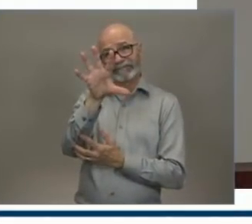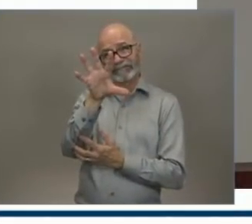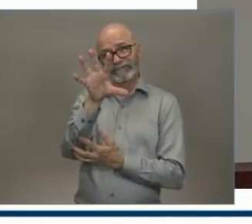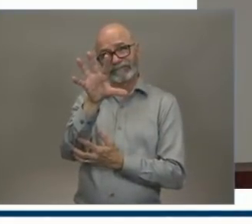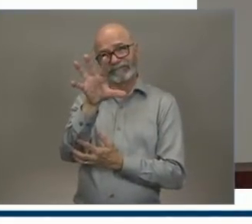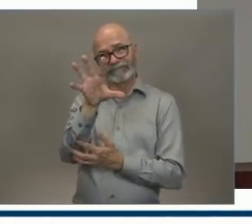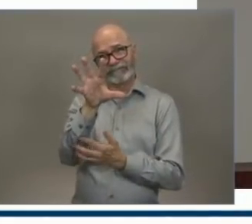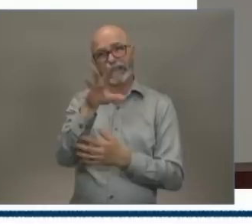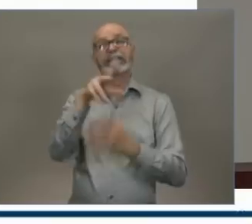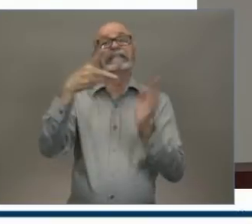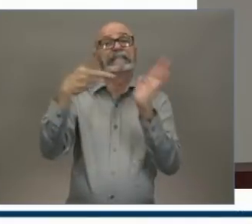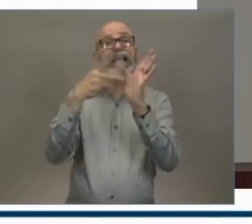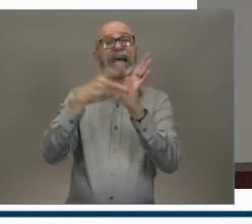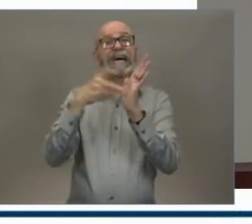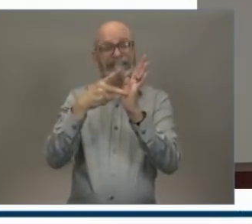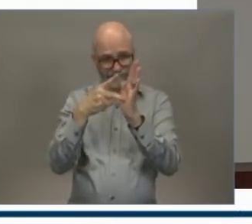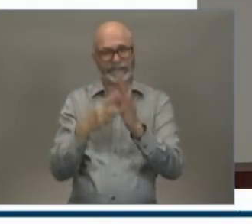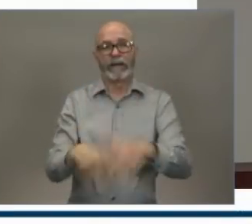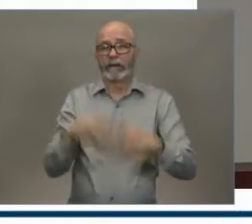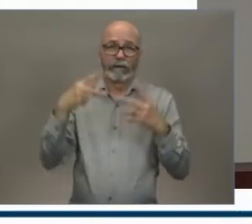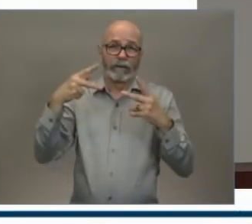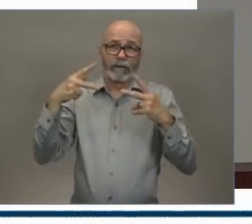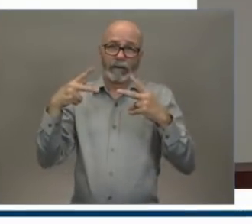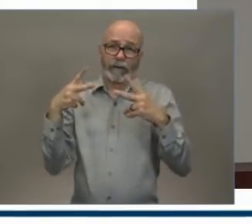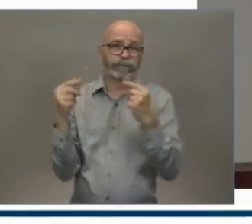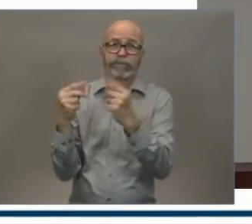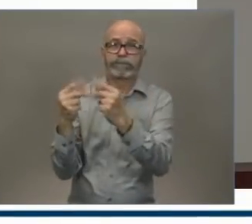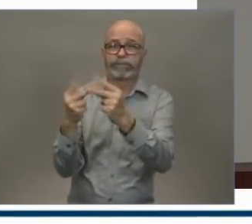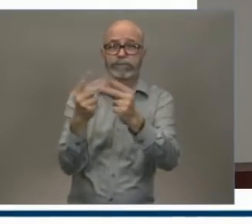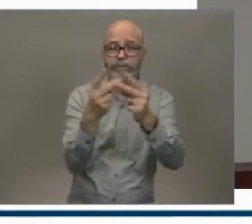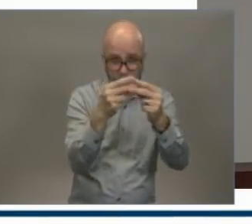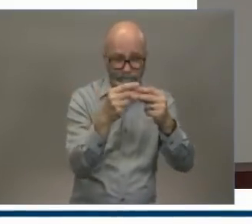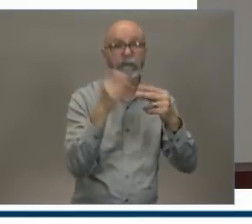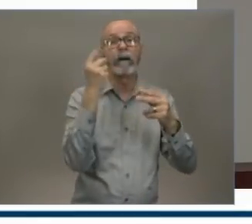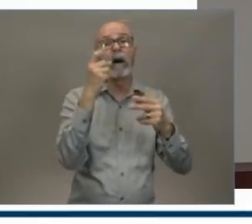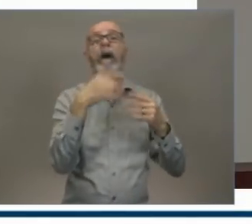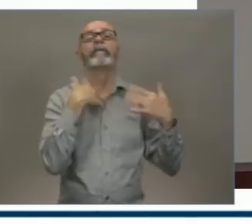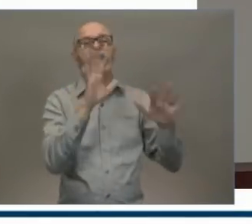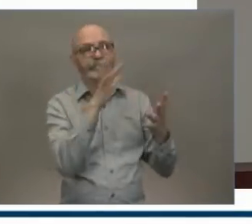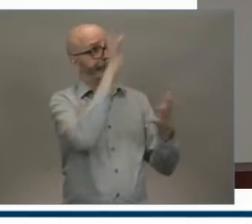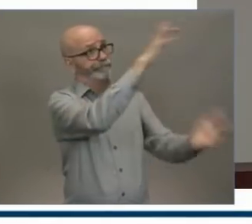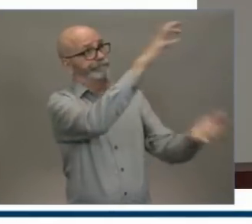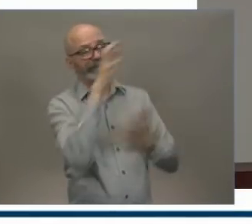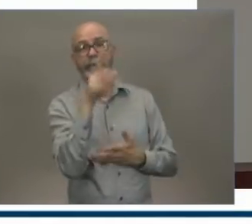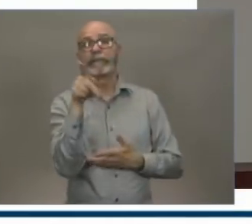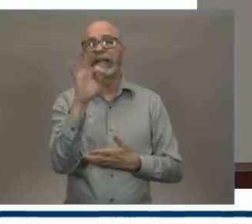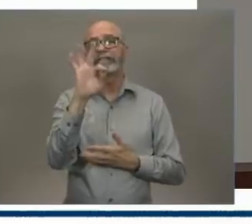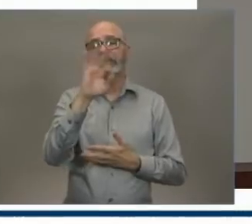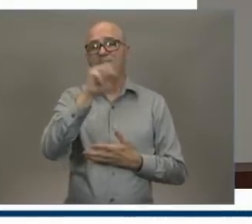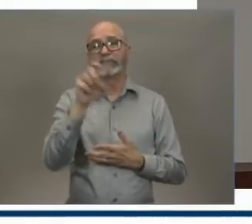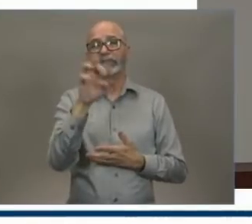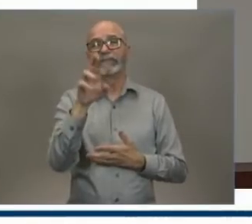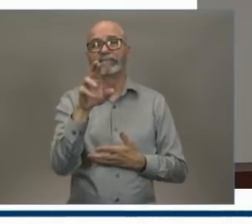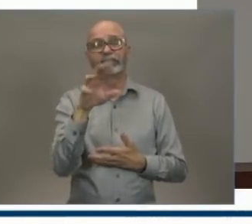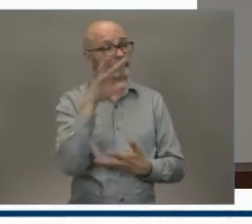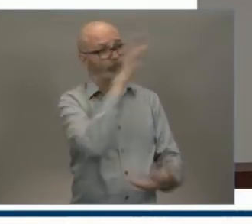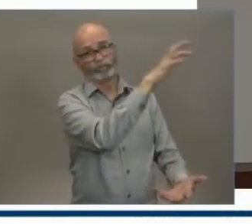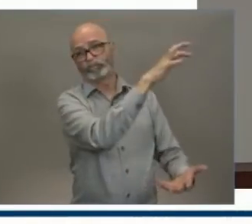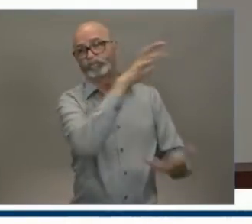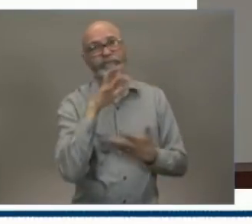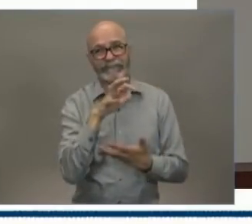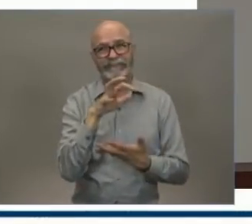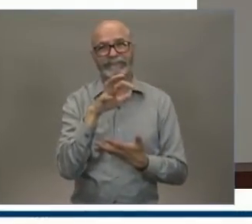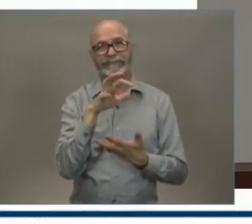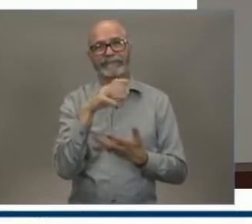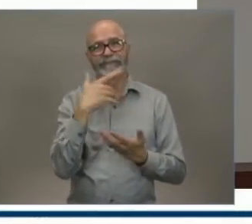Another shipment has arrived this week from Pfizer and has already been distributed to our hospital-based centers at